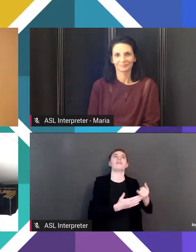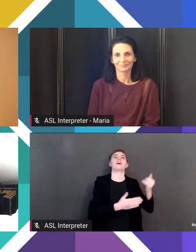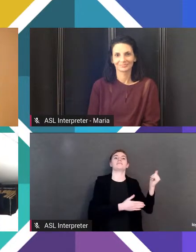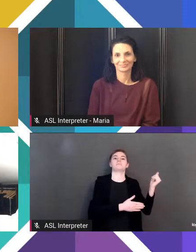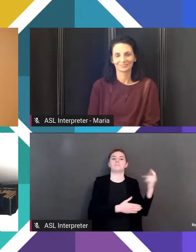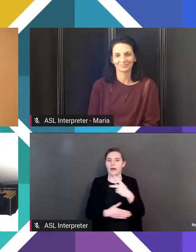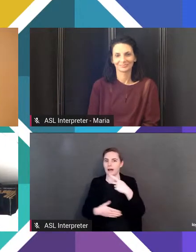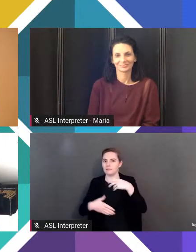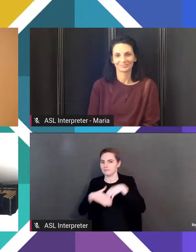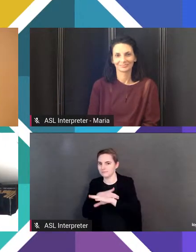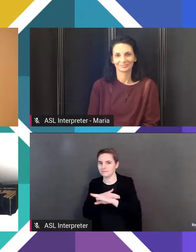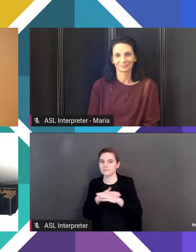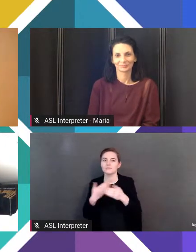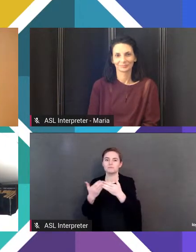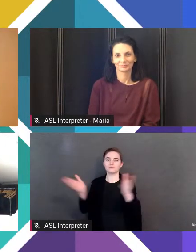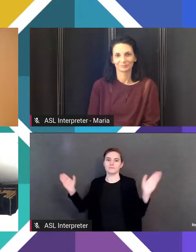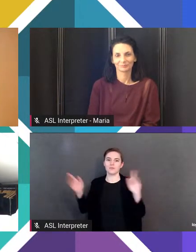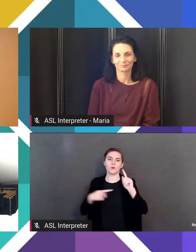of it, right?